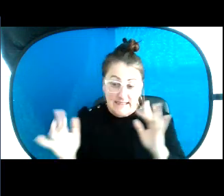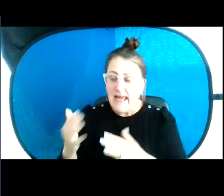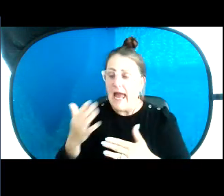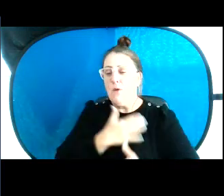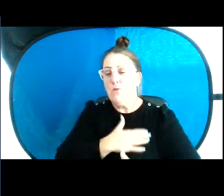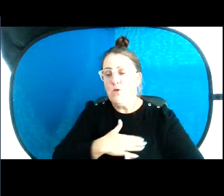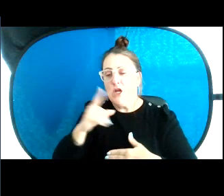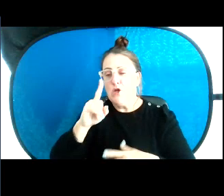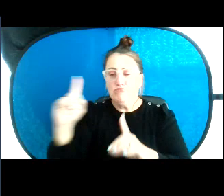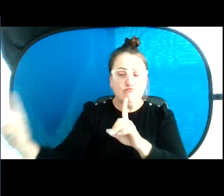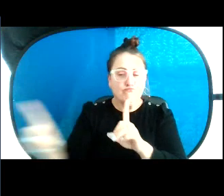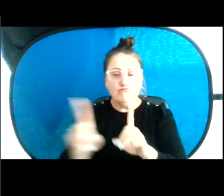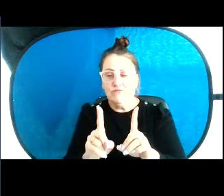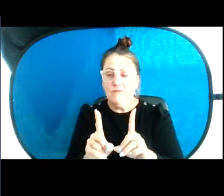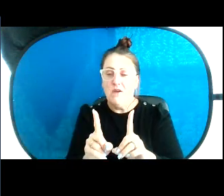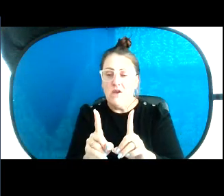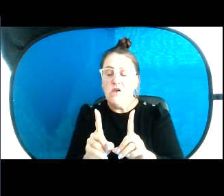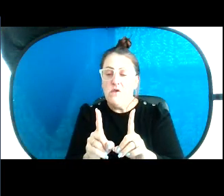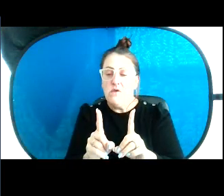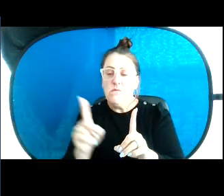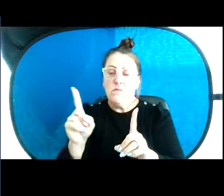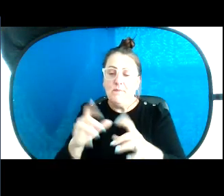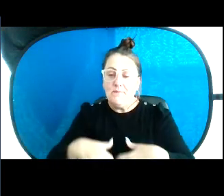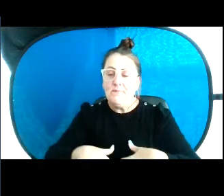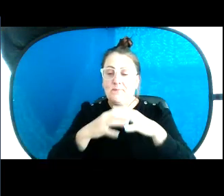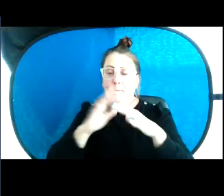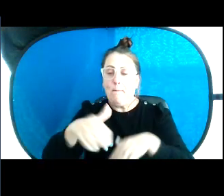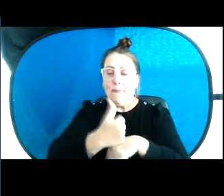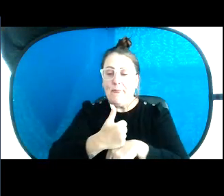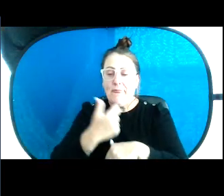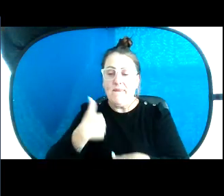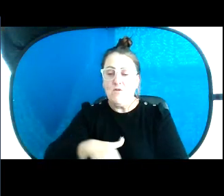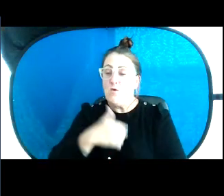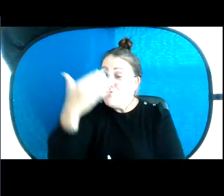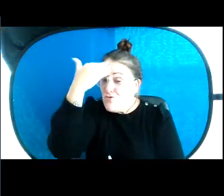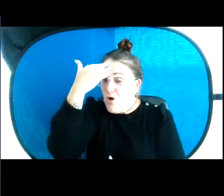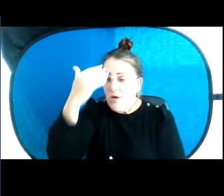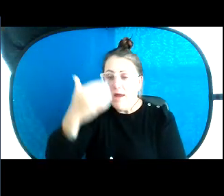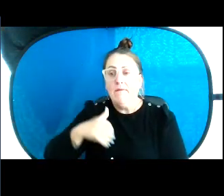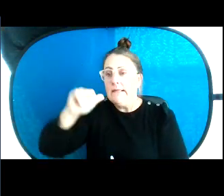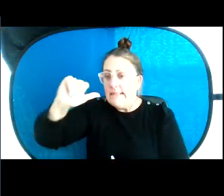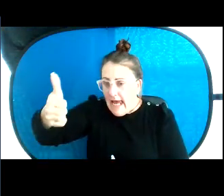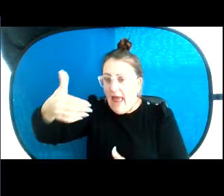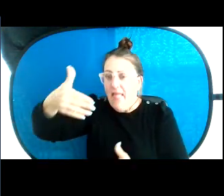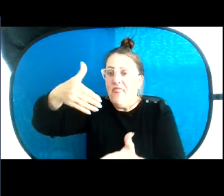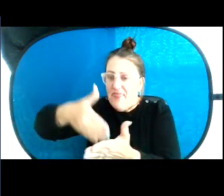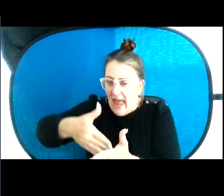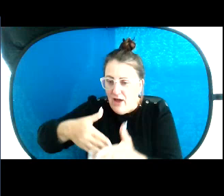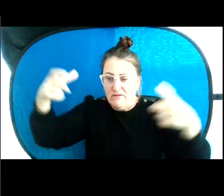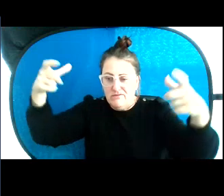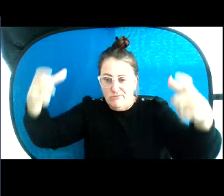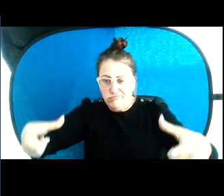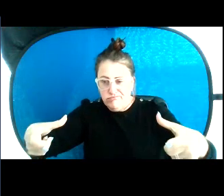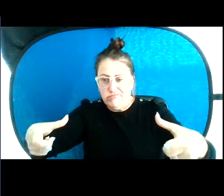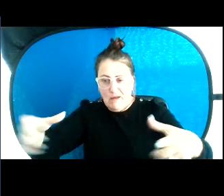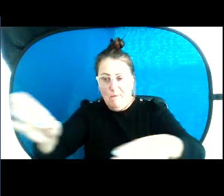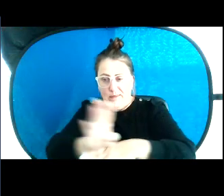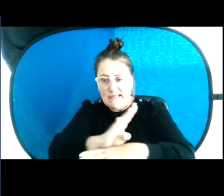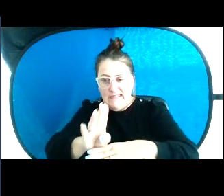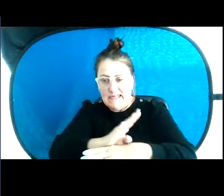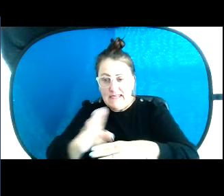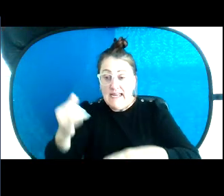up and putting this all together. And we know you have like 10,000 things on your plate. So if her board is here, take some of those